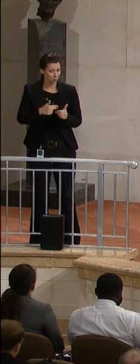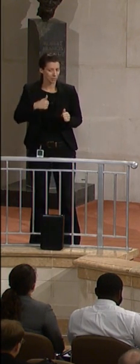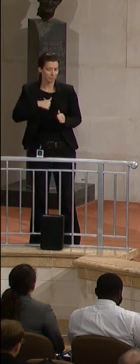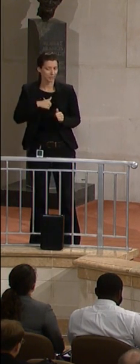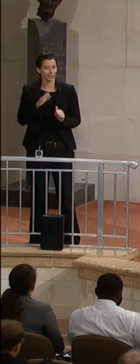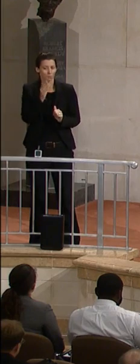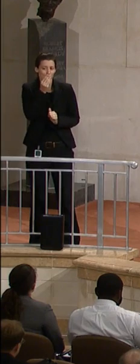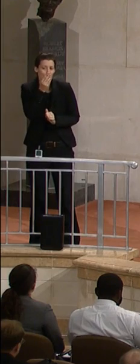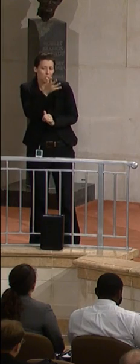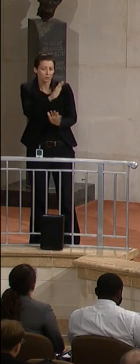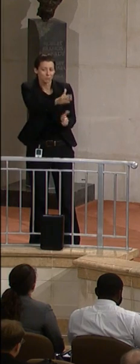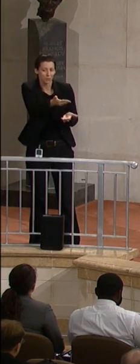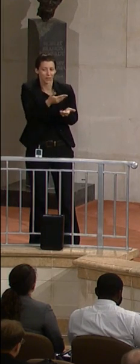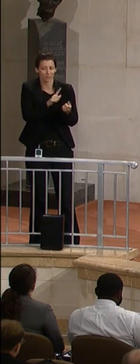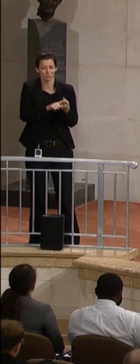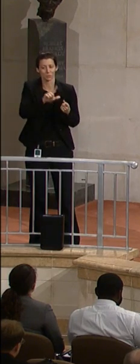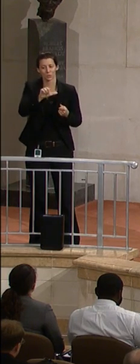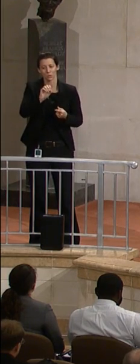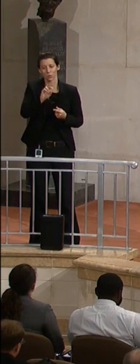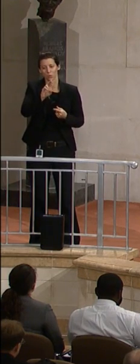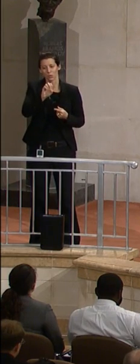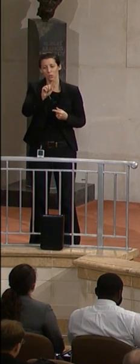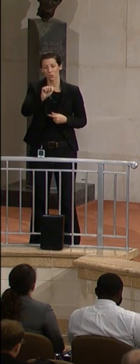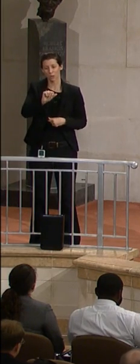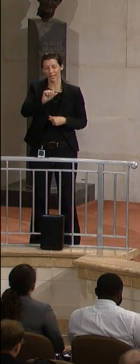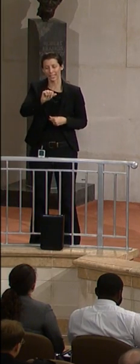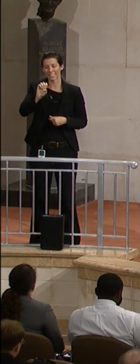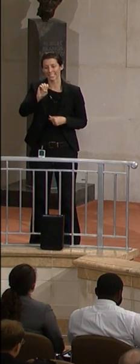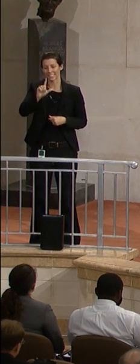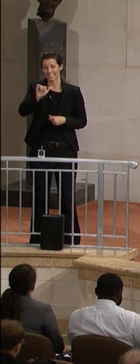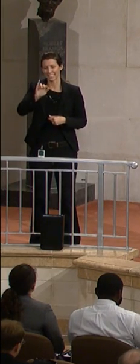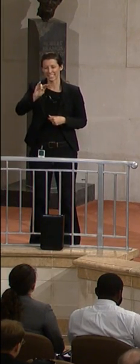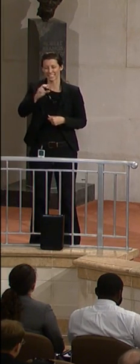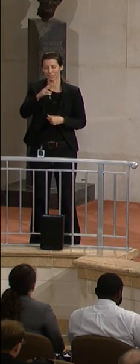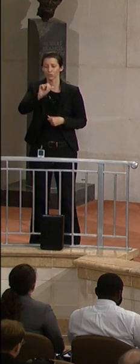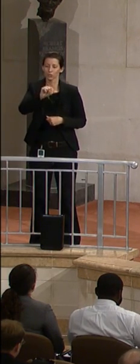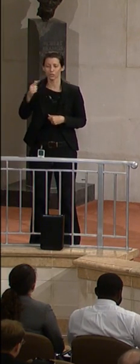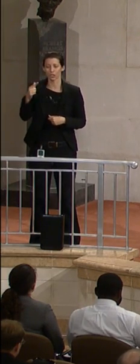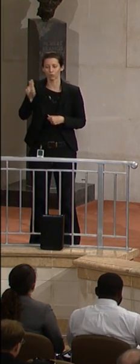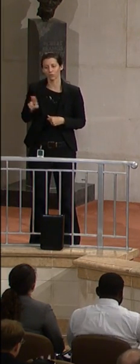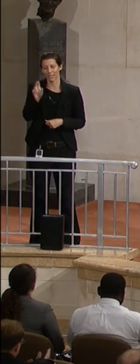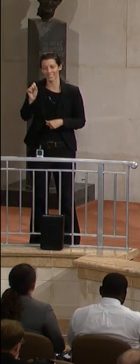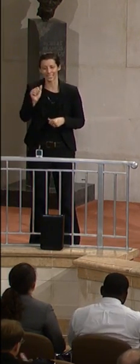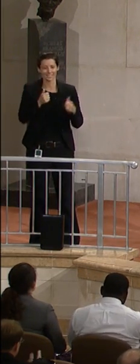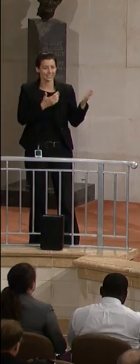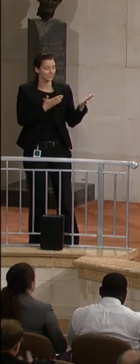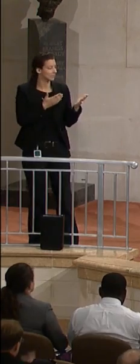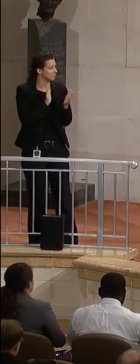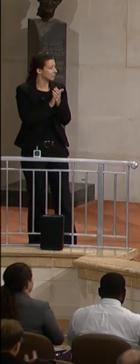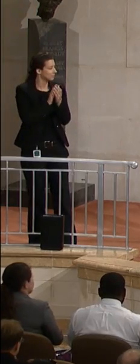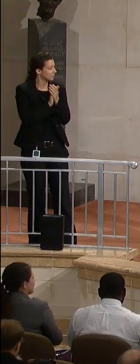giving a warm welcome to Loretta E. Lynch, Attorney General of the United States.